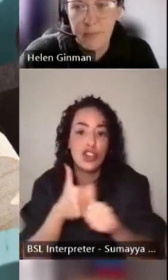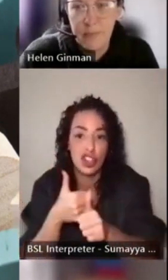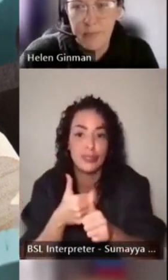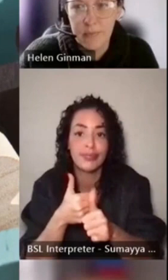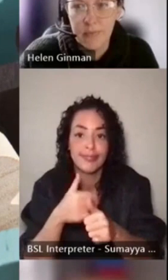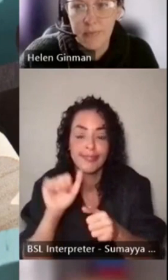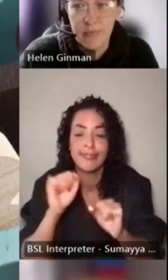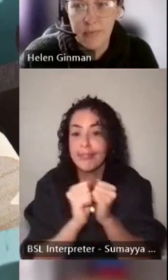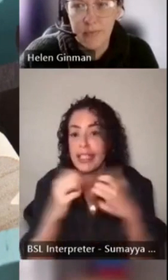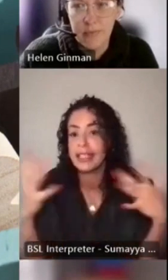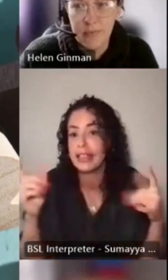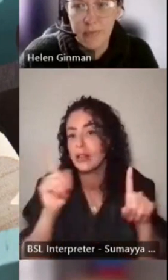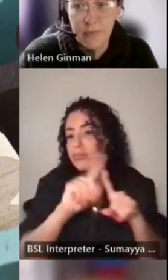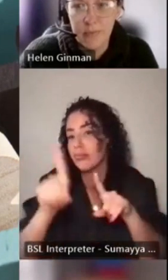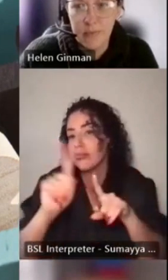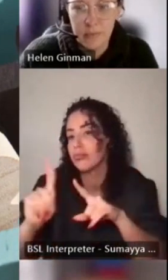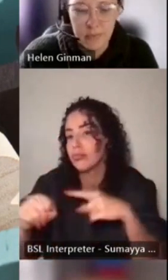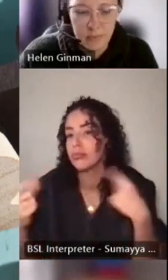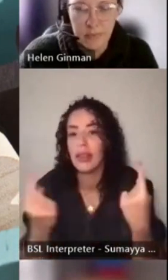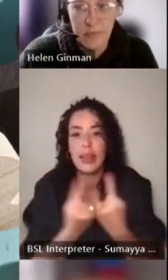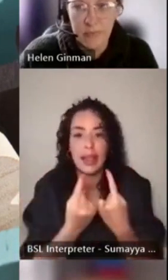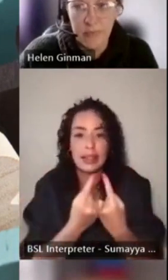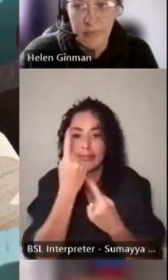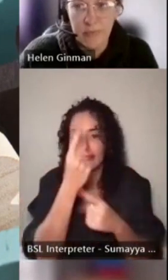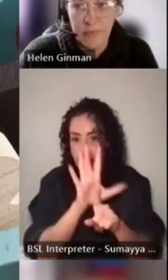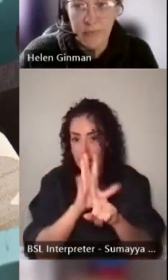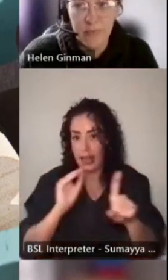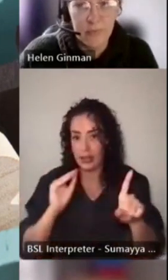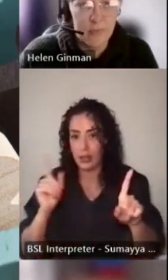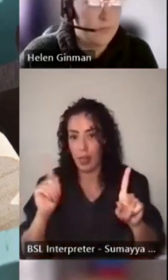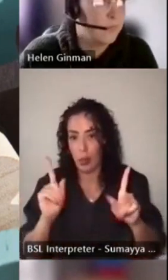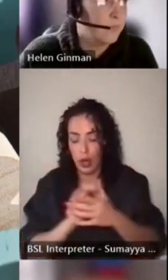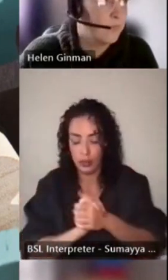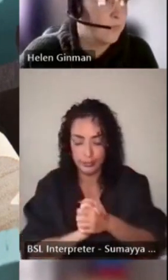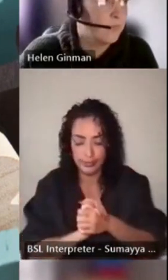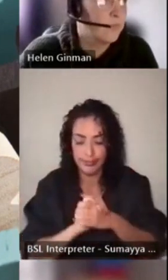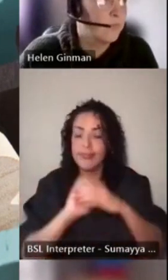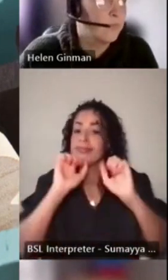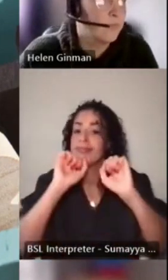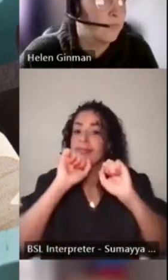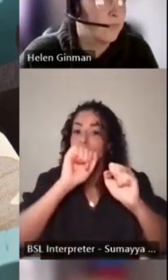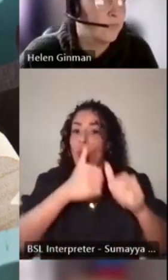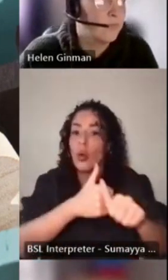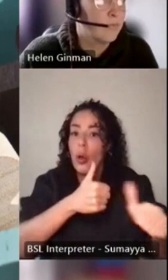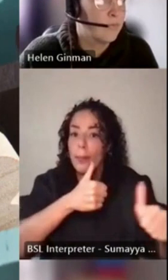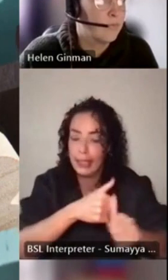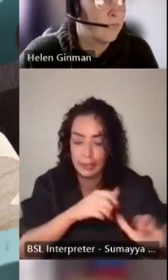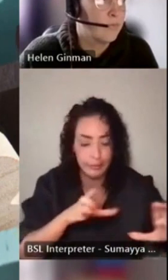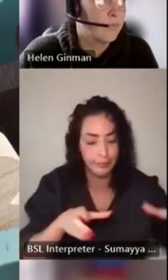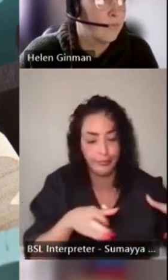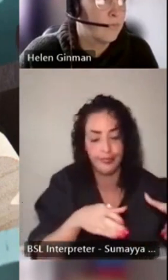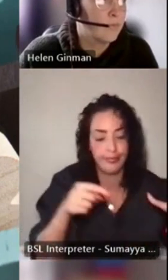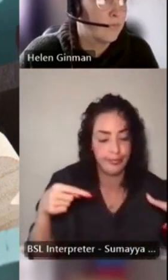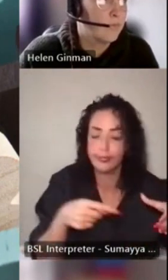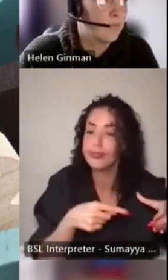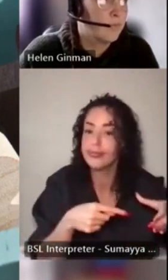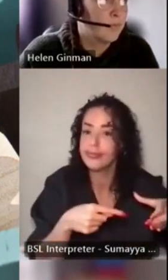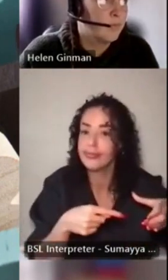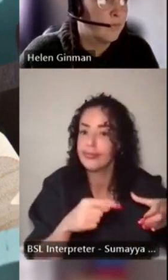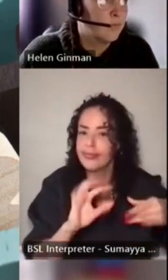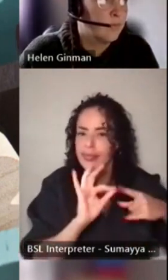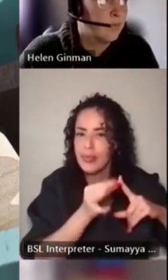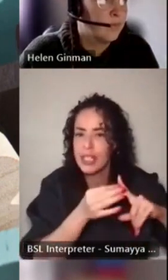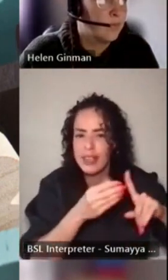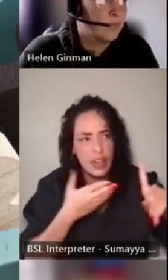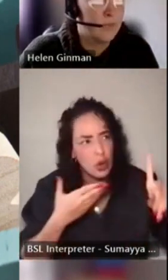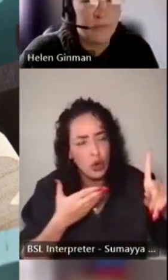on various issues. So, for example, you might have your organisation has a particular